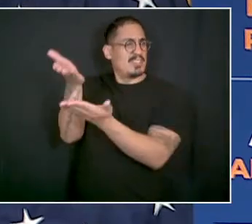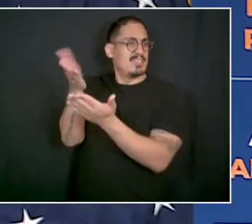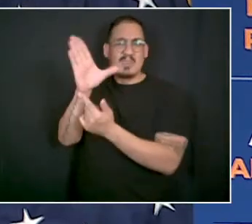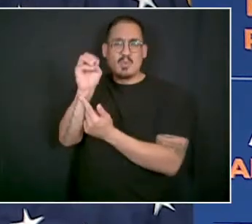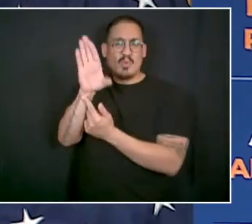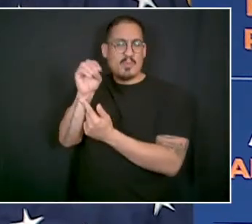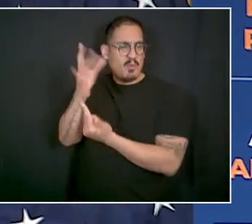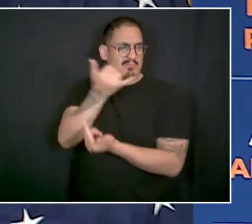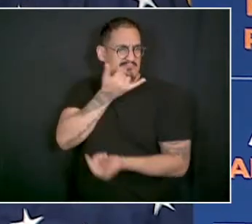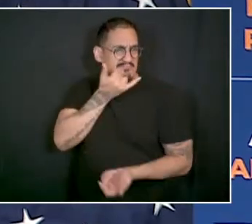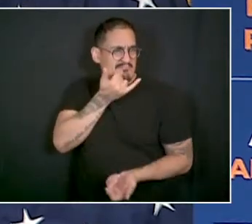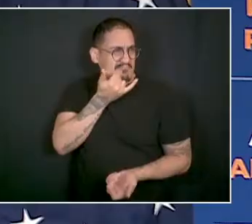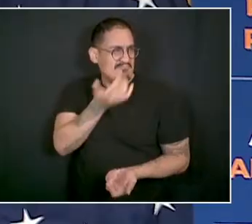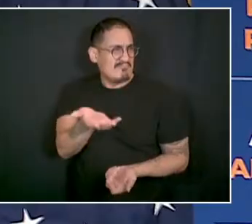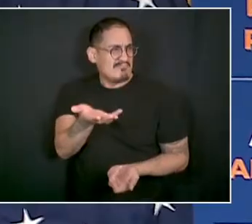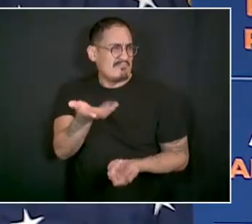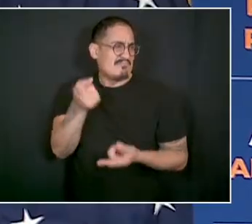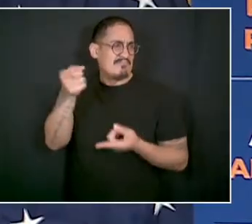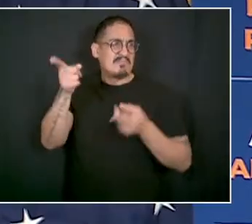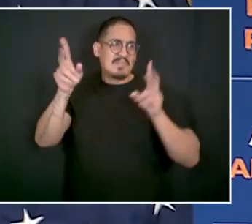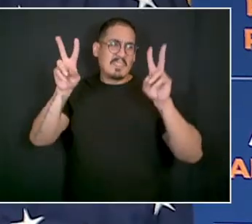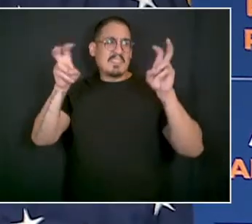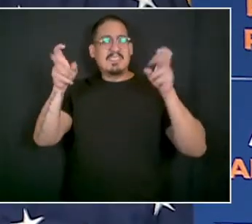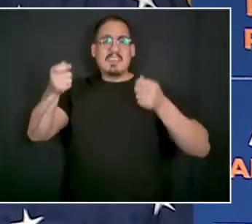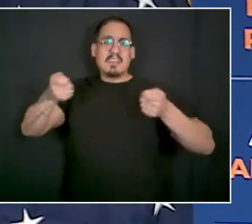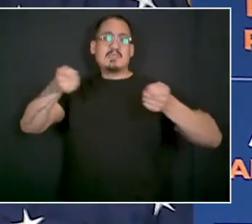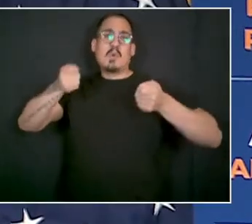Yeah, okay. Well, you know, I don't read the papers.